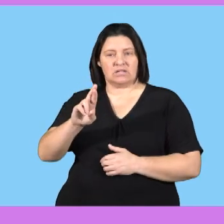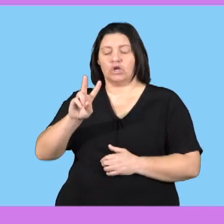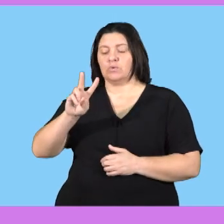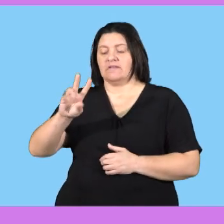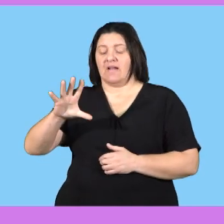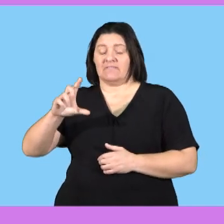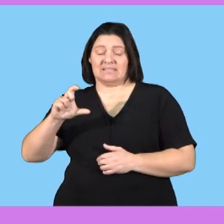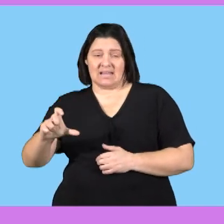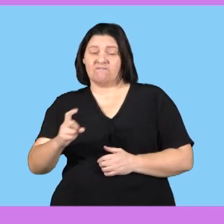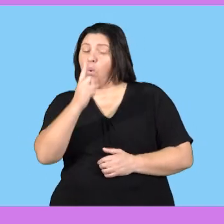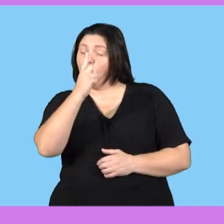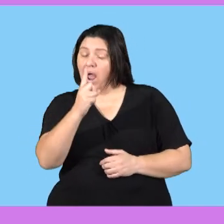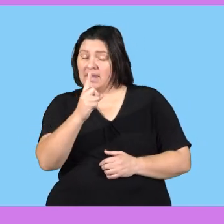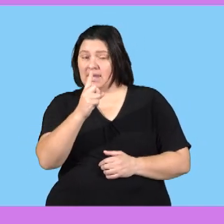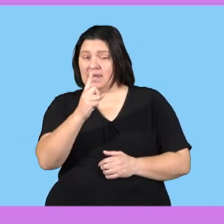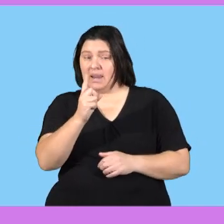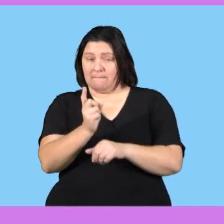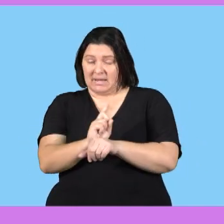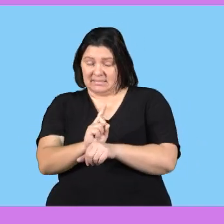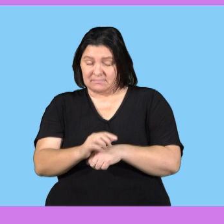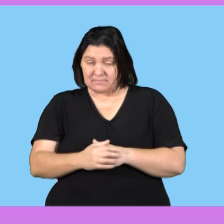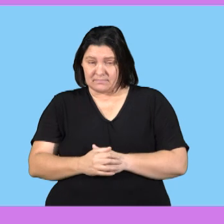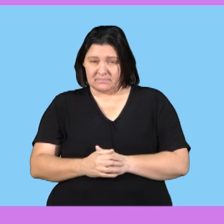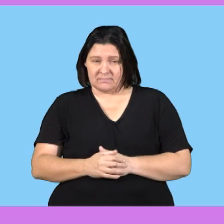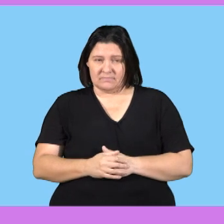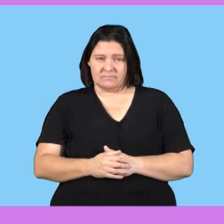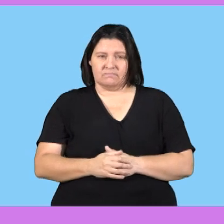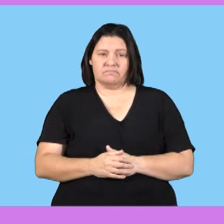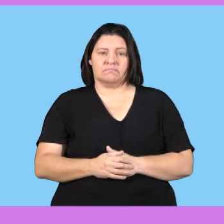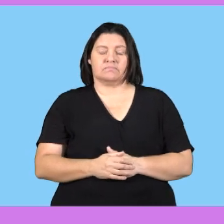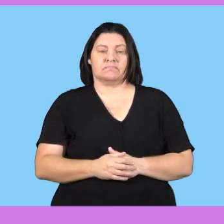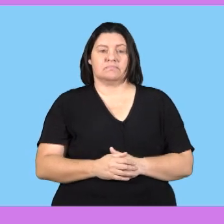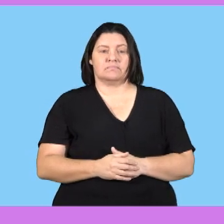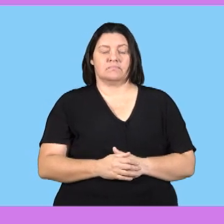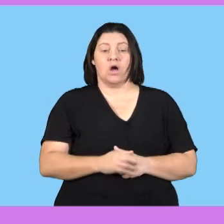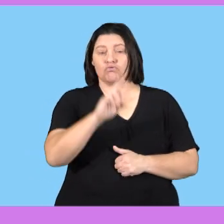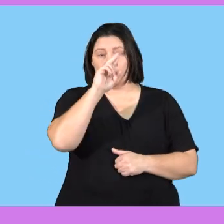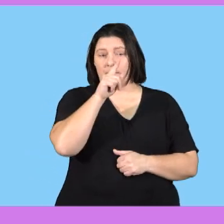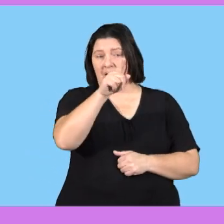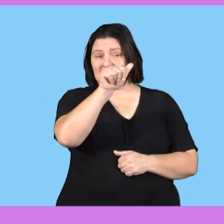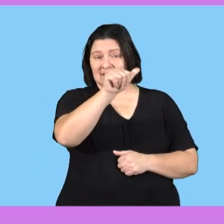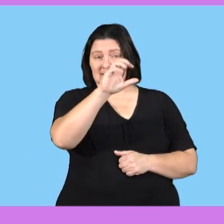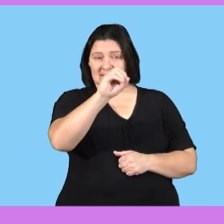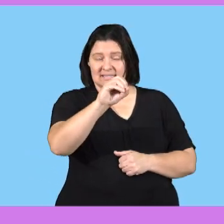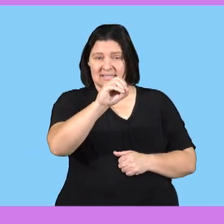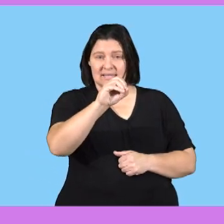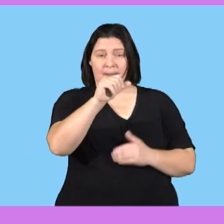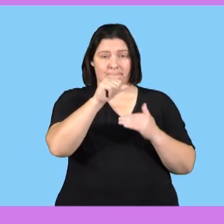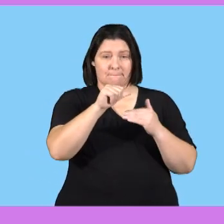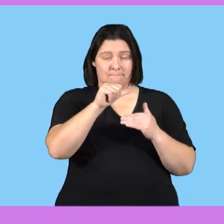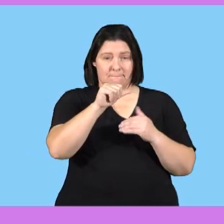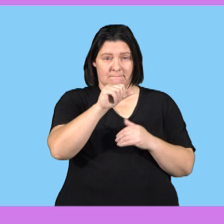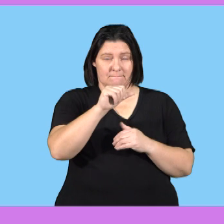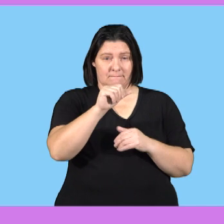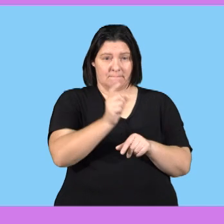and 25 cents per minute as indicated here in the heading. So therefore, I'm going to take, remember, 60 minutes per